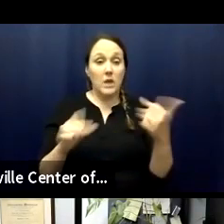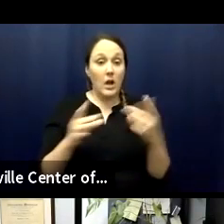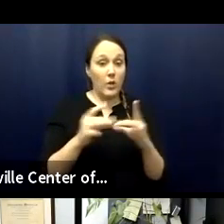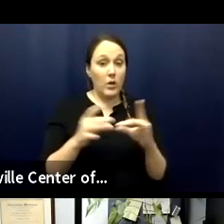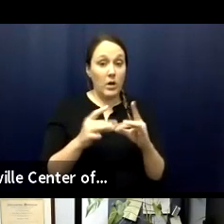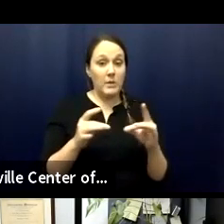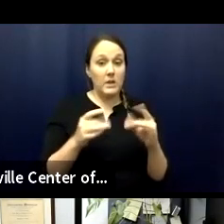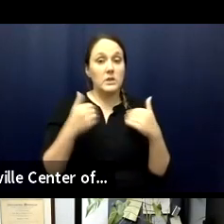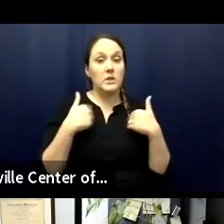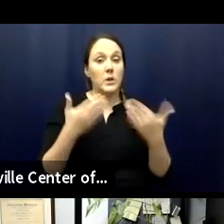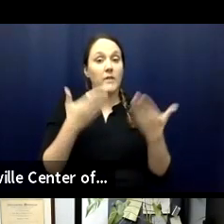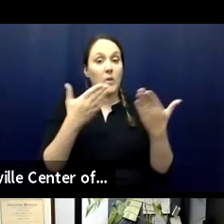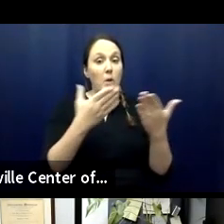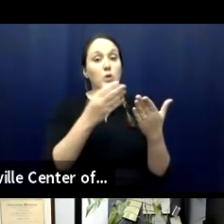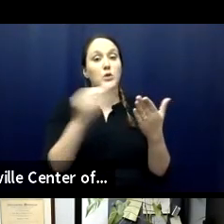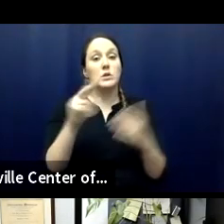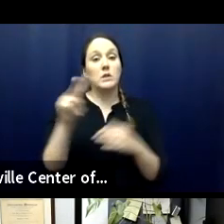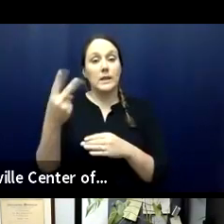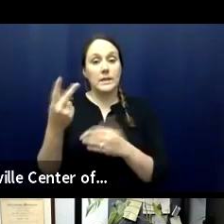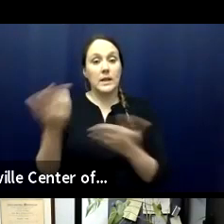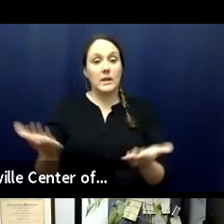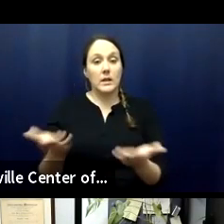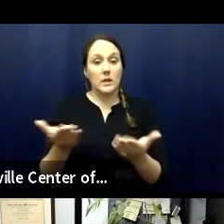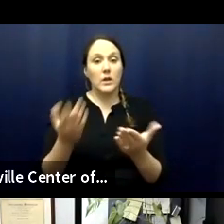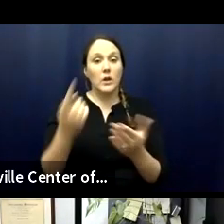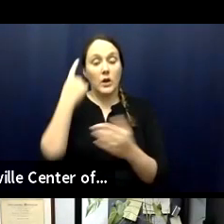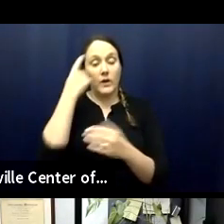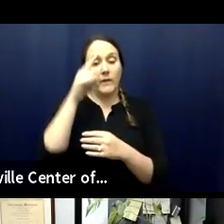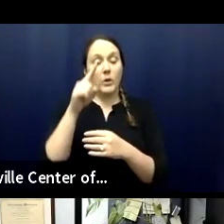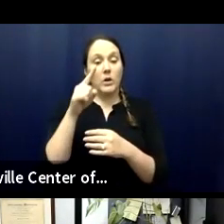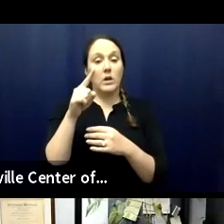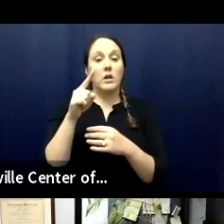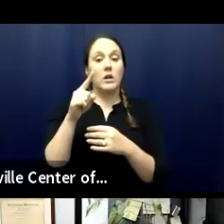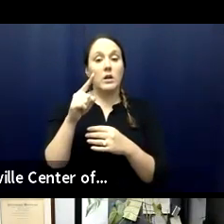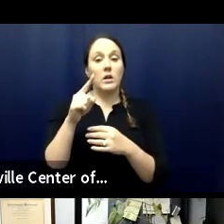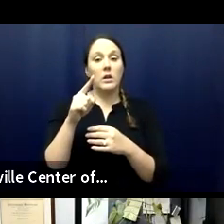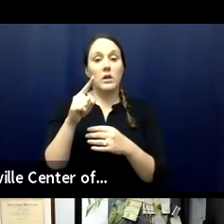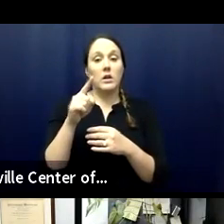We have a motion and a second before us for